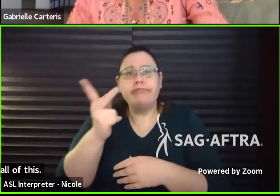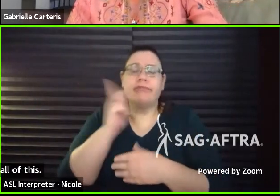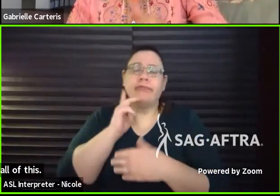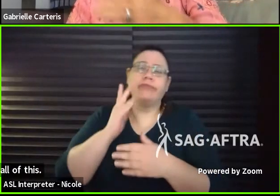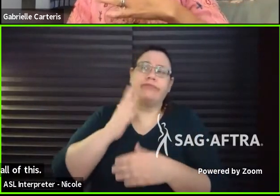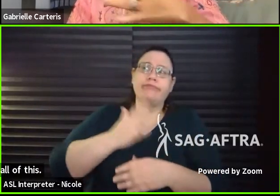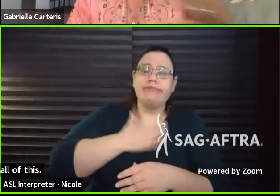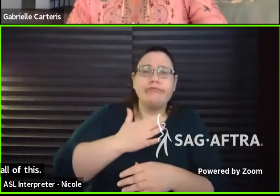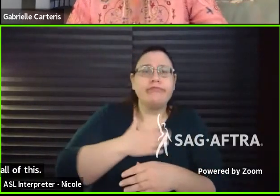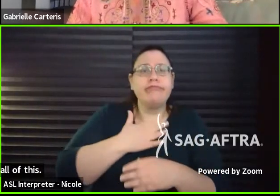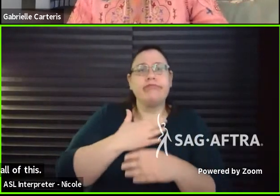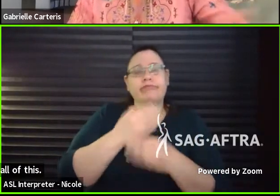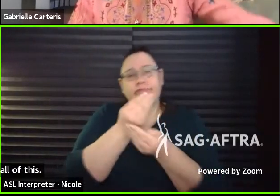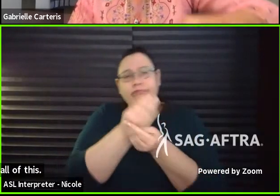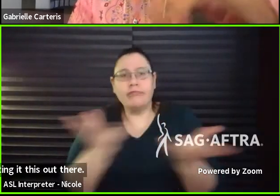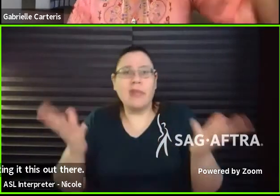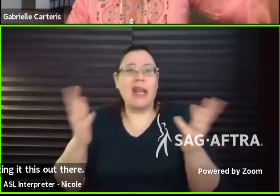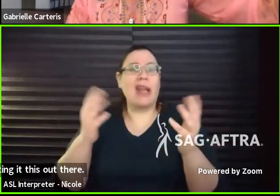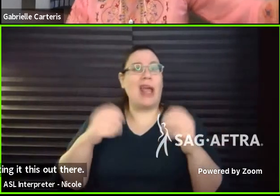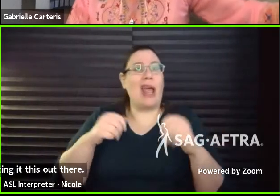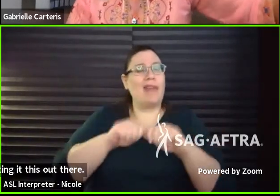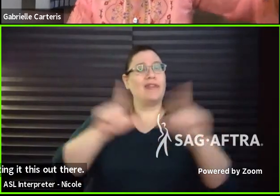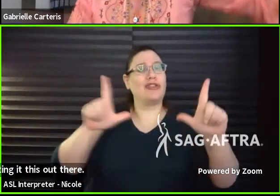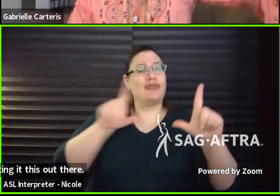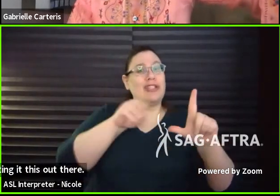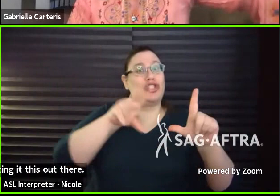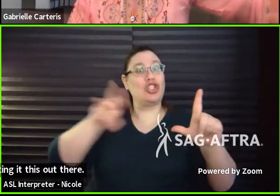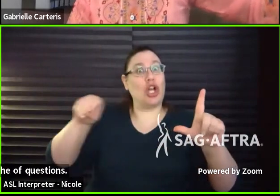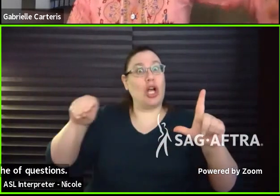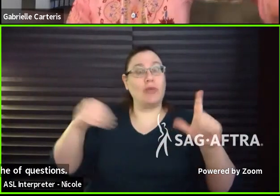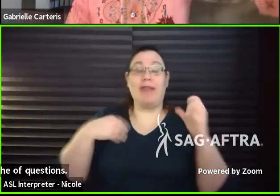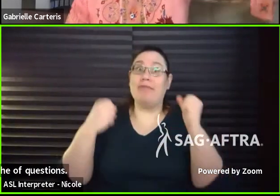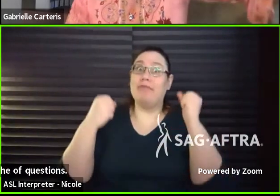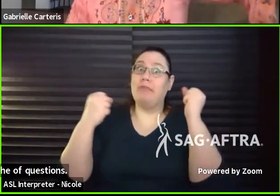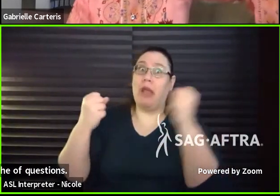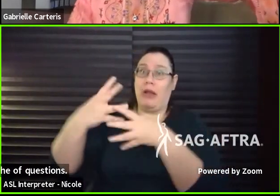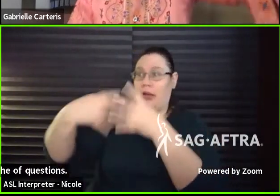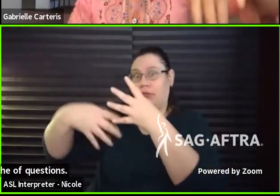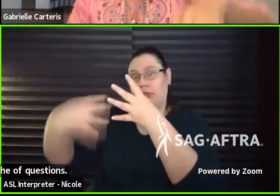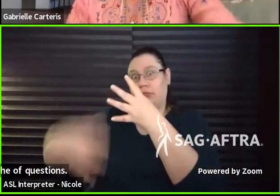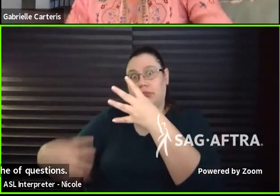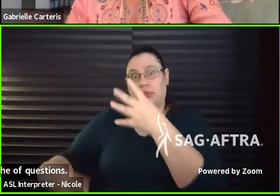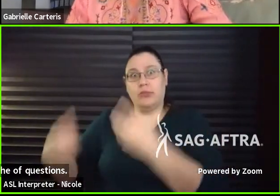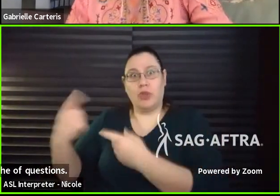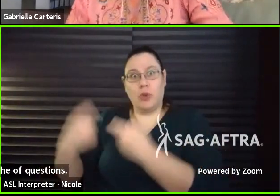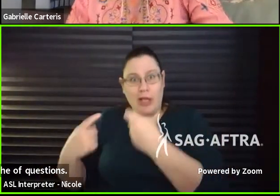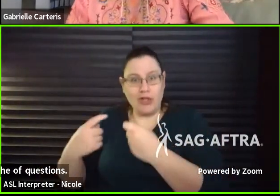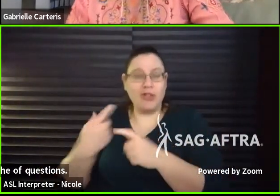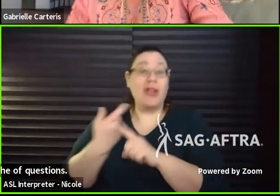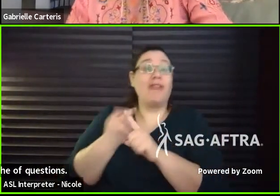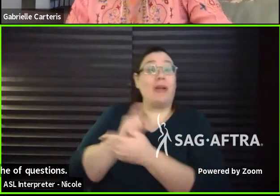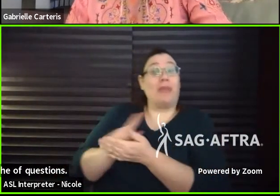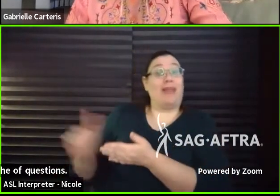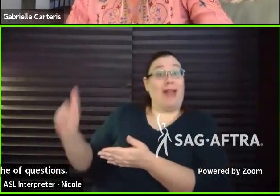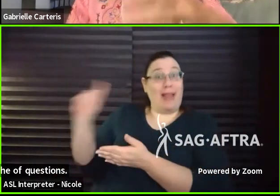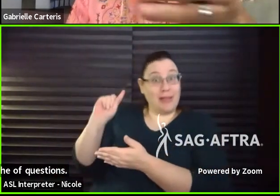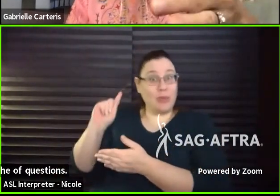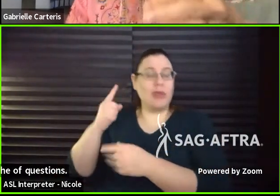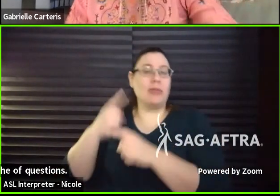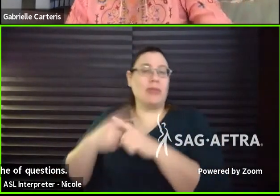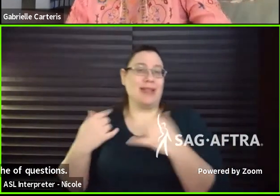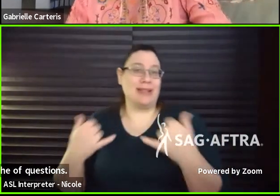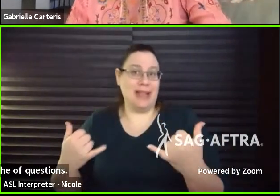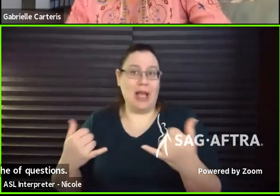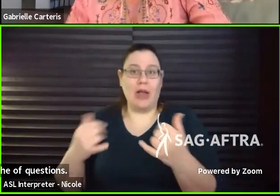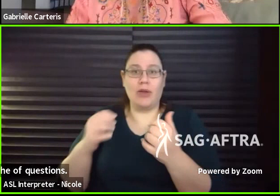screenshots. We do have tons of questions that came in clearly, from last week, as well as what's going to be going on now. So between